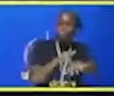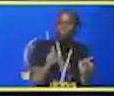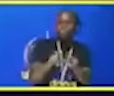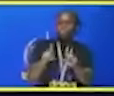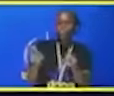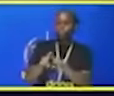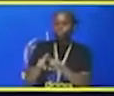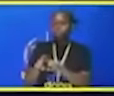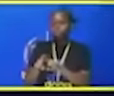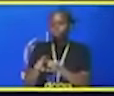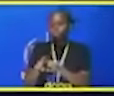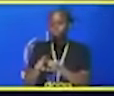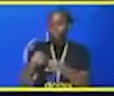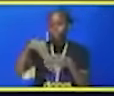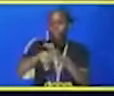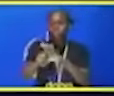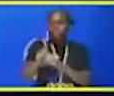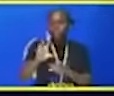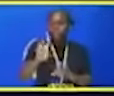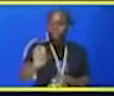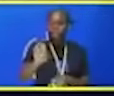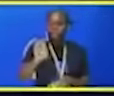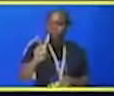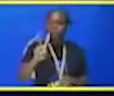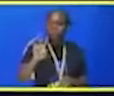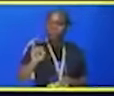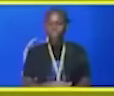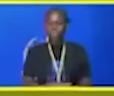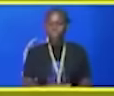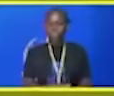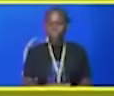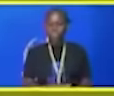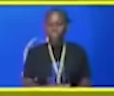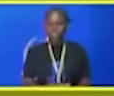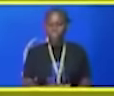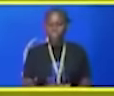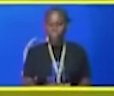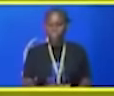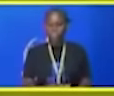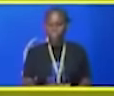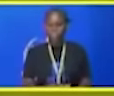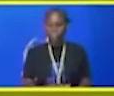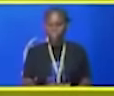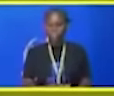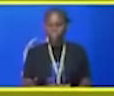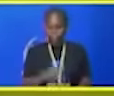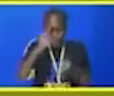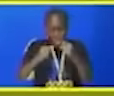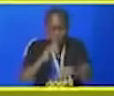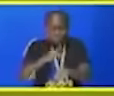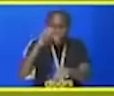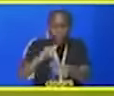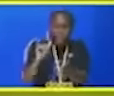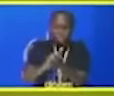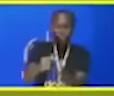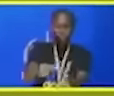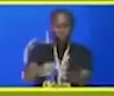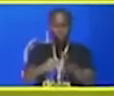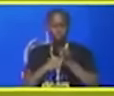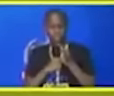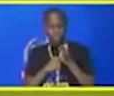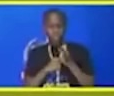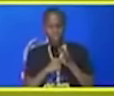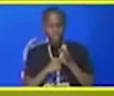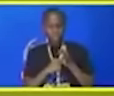Leviticus chapter 9 and verse 6. The Lord said, this is what the glory that shall be revealed in us. For our